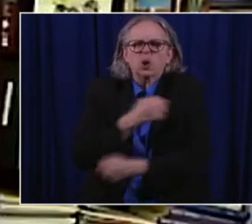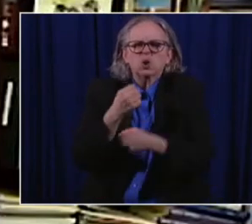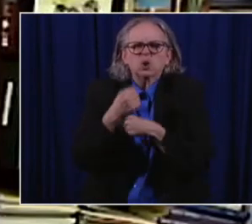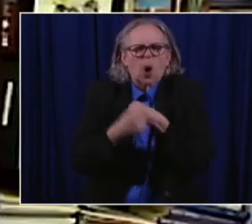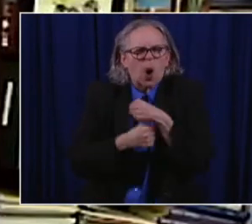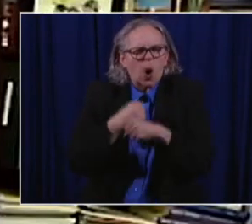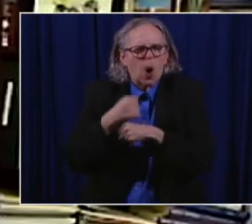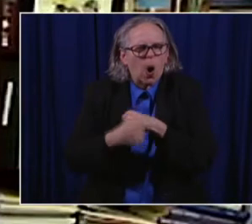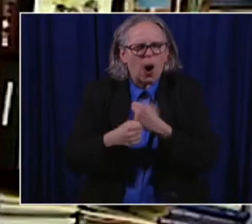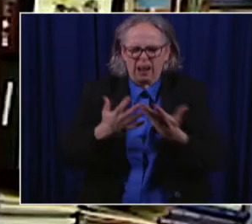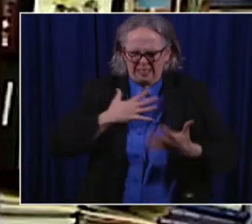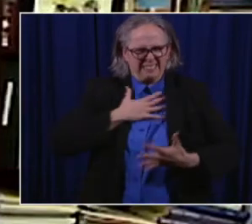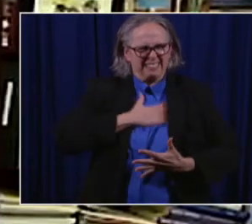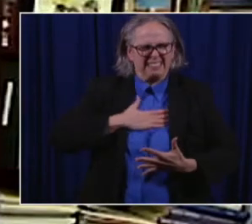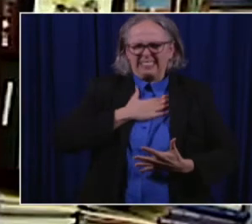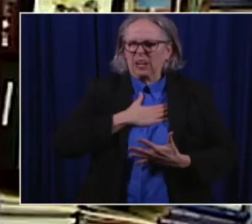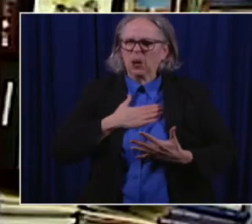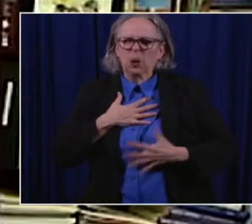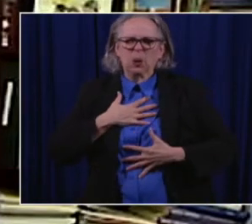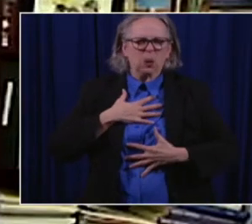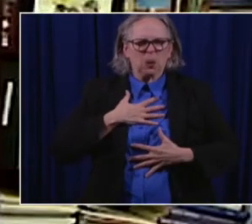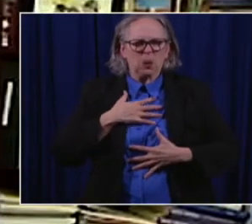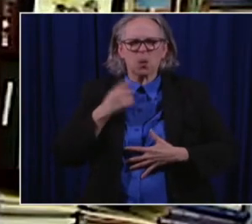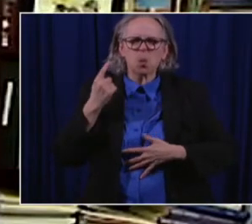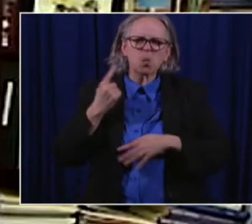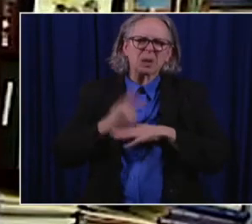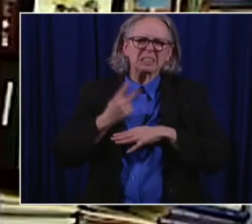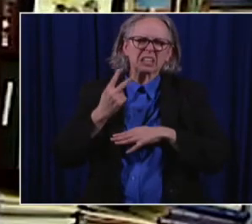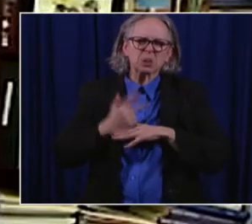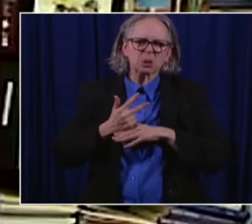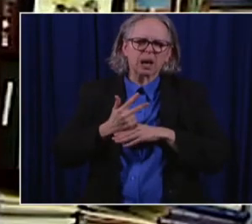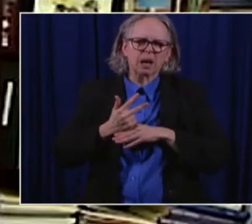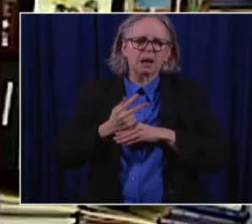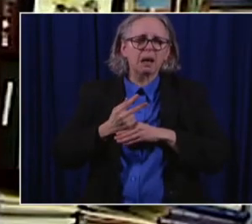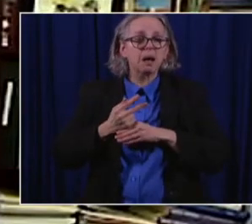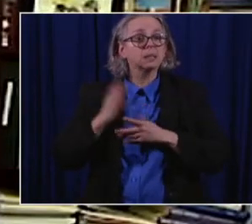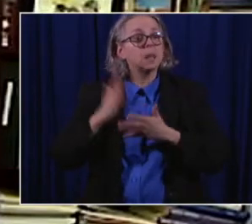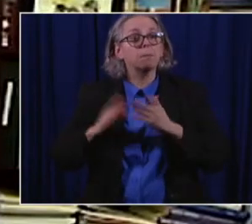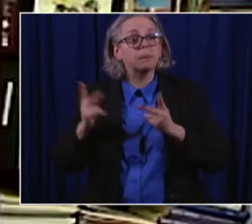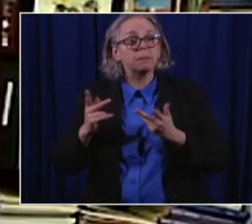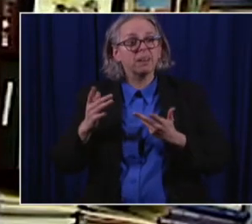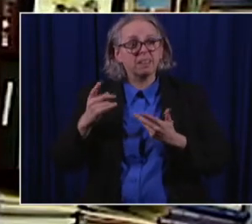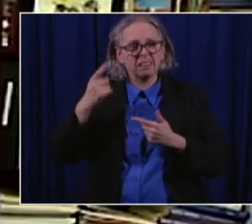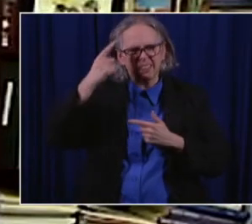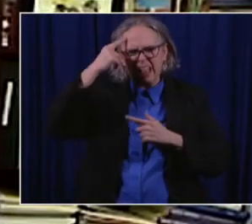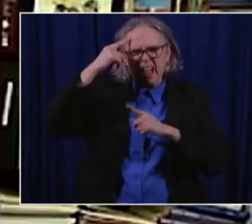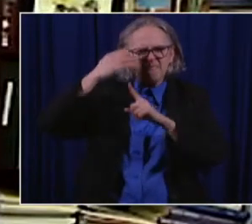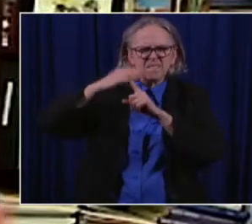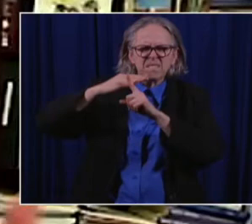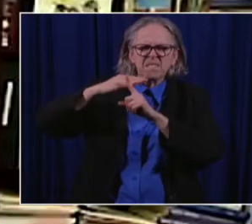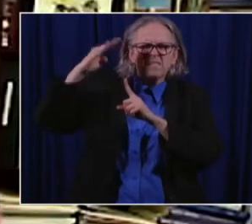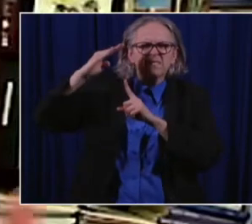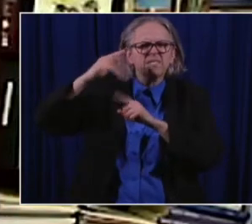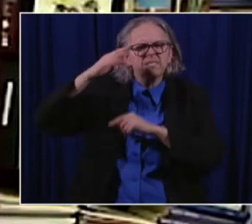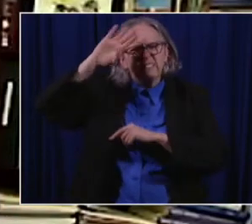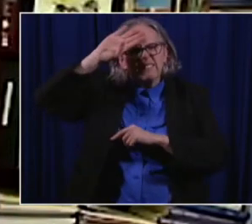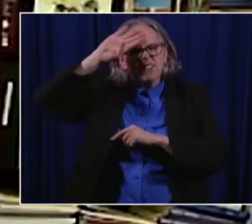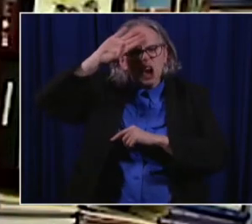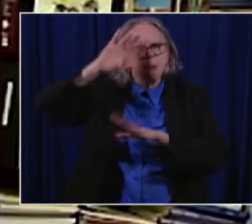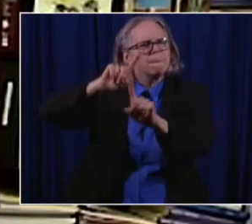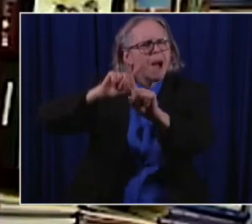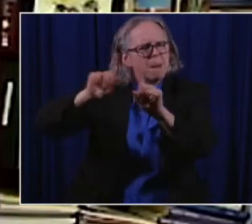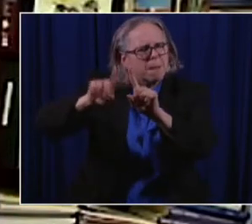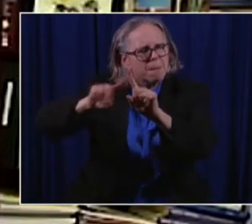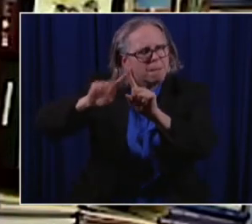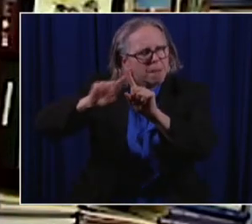after they're vaccinated, or 2 days. Some people might even get a low-grade fever. But the number of beyond what you would call a mild symptom